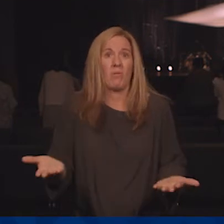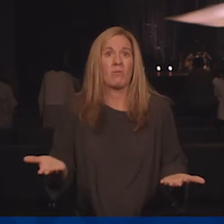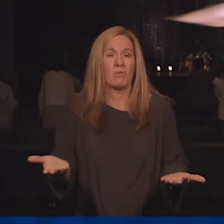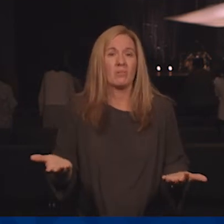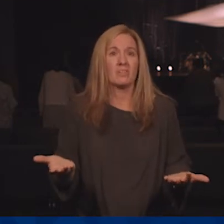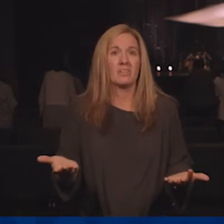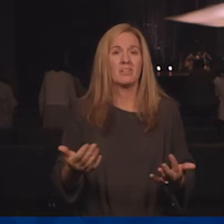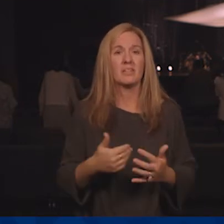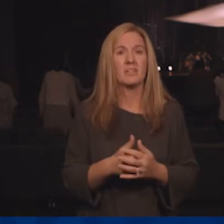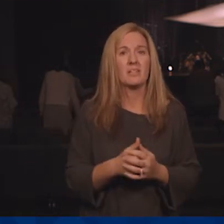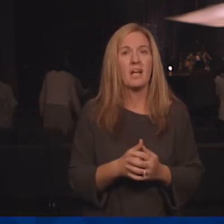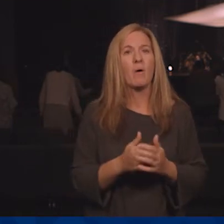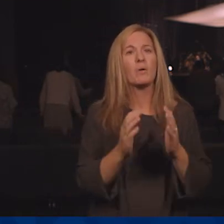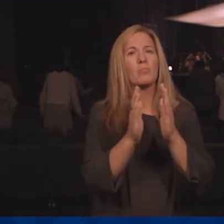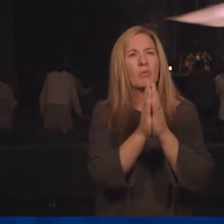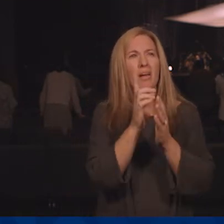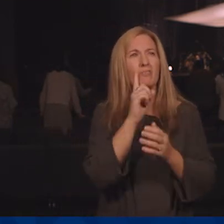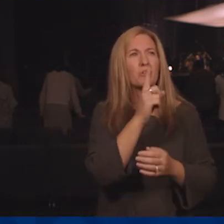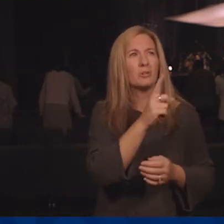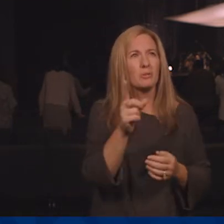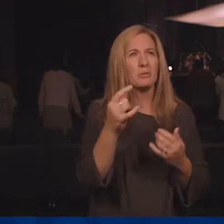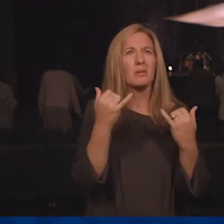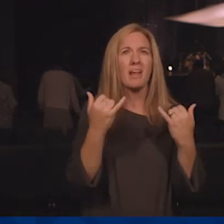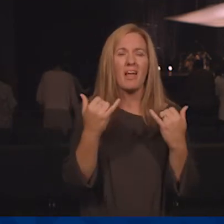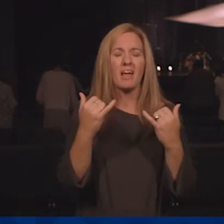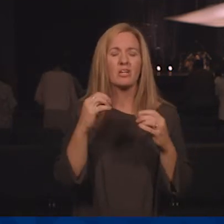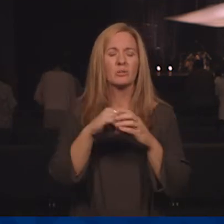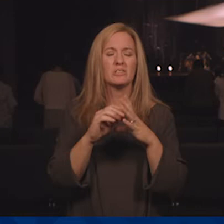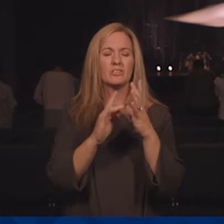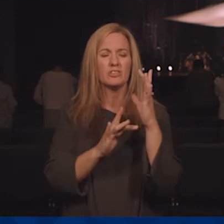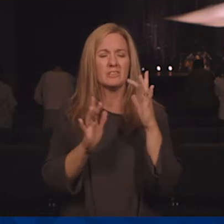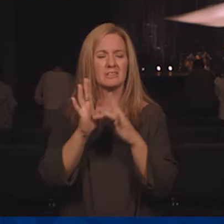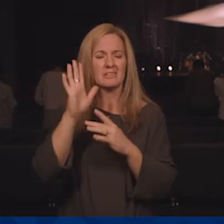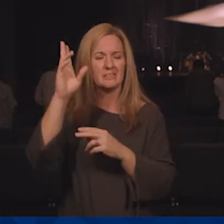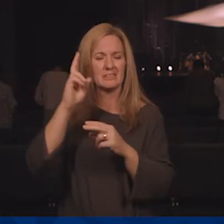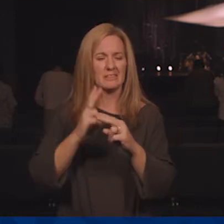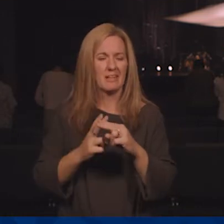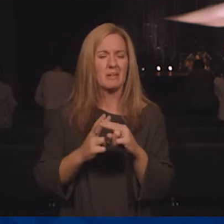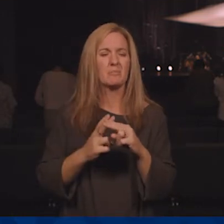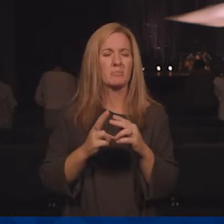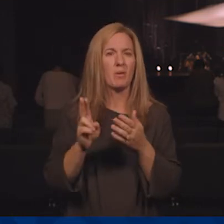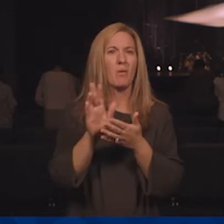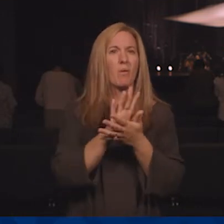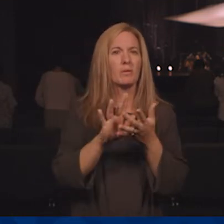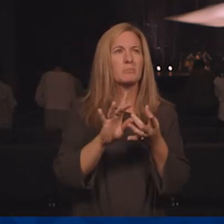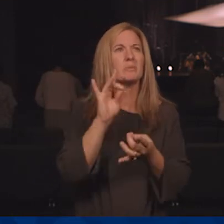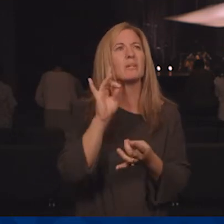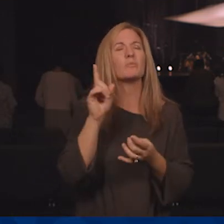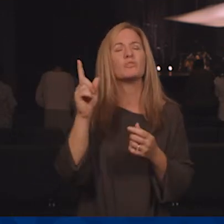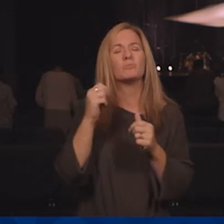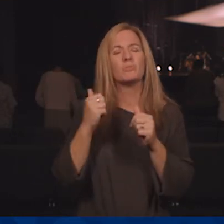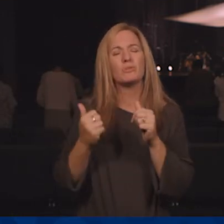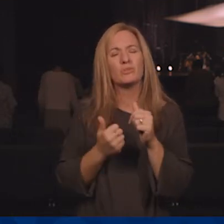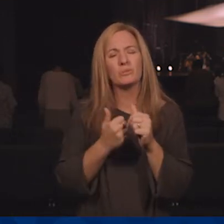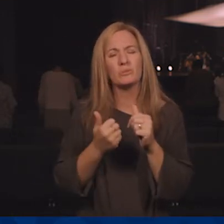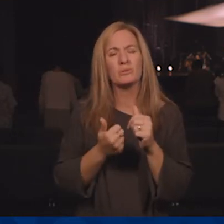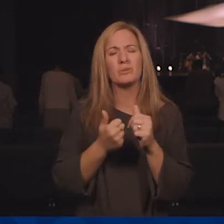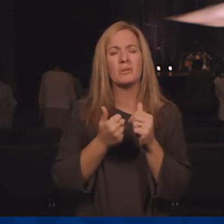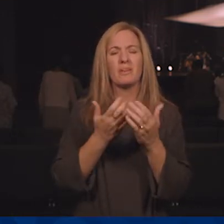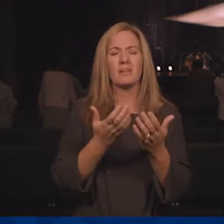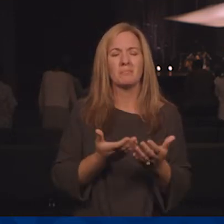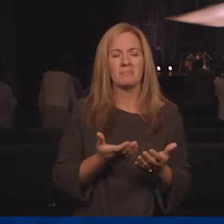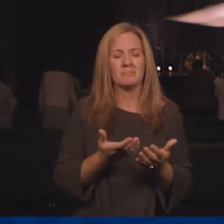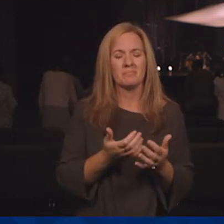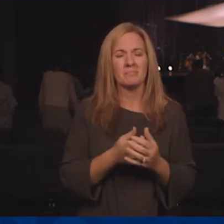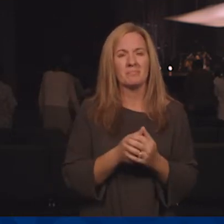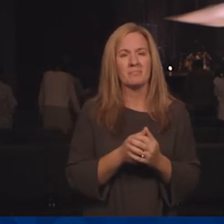I want to pray especially for you now in the name of Jesus. Holy Spirit, would you pursue?